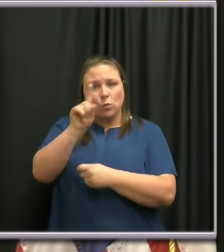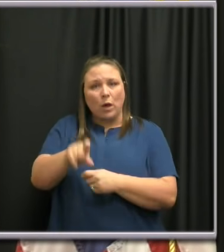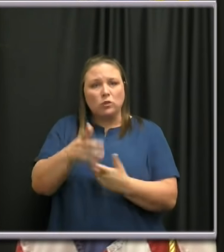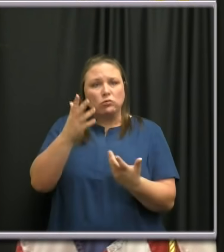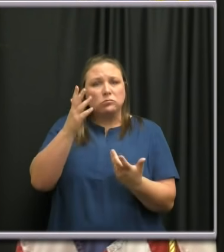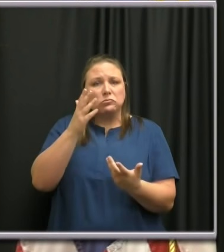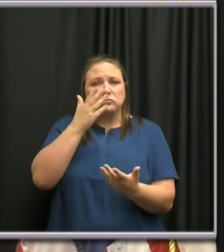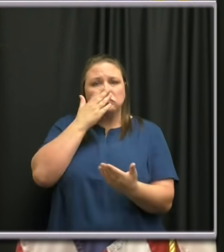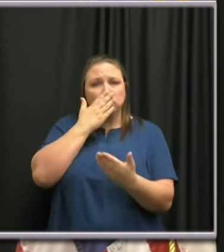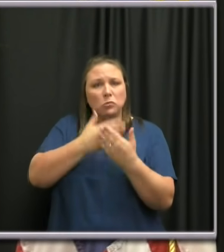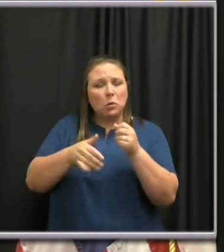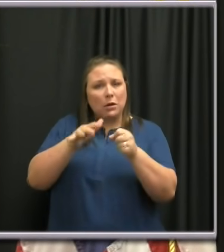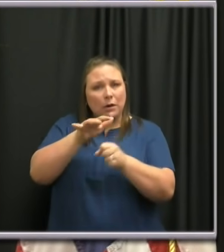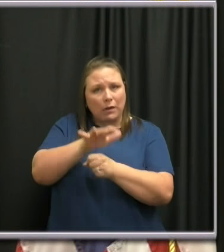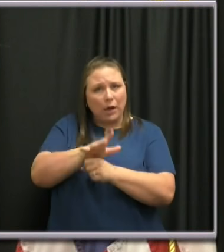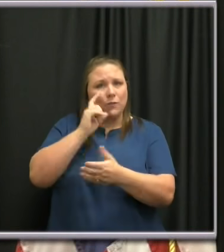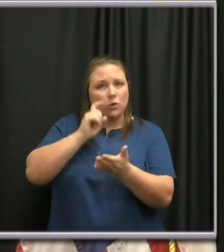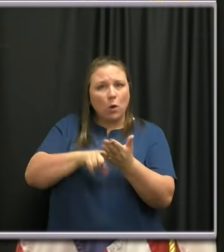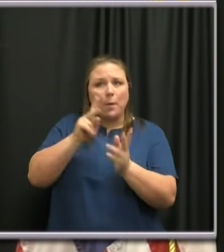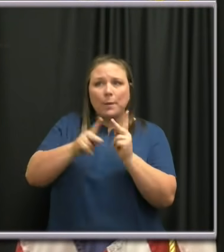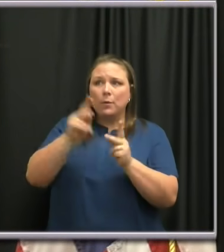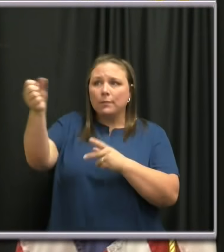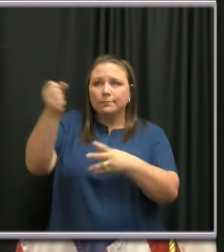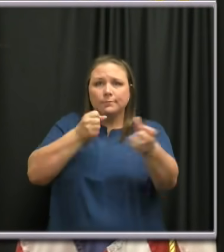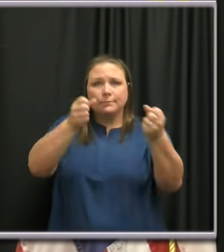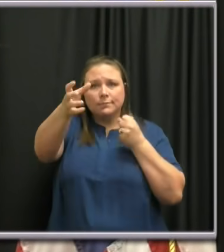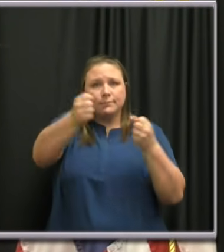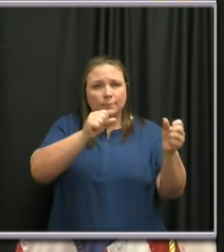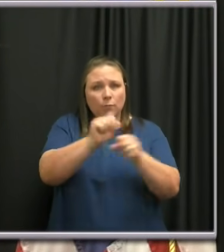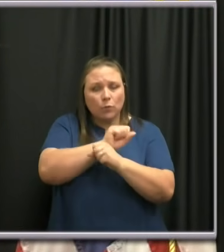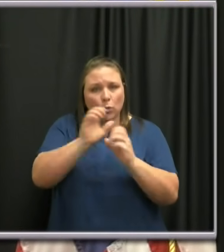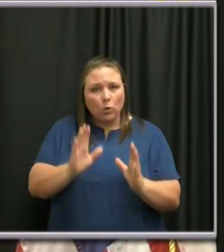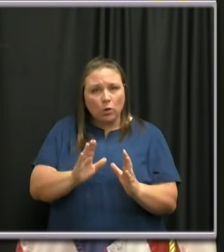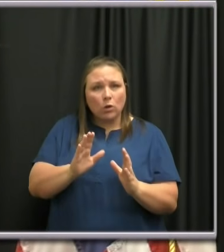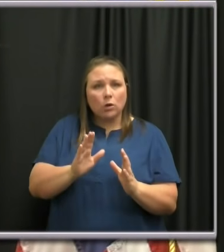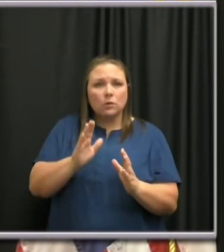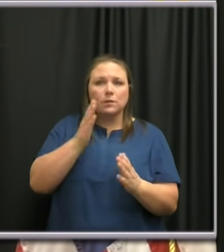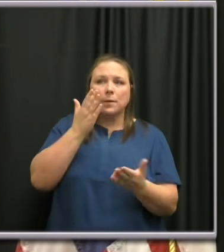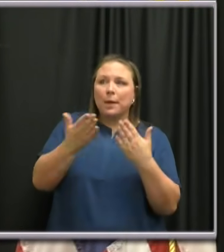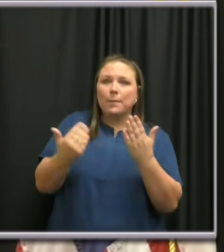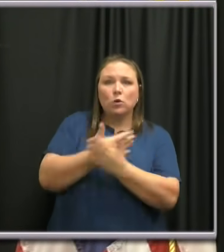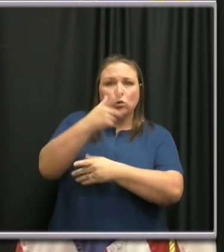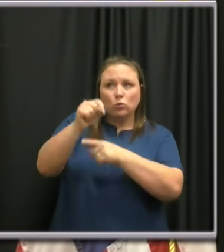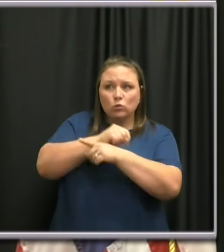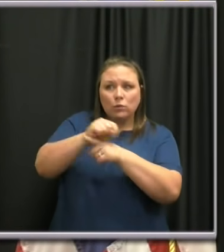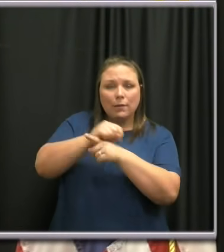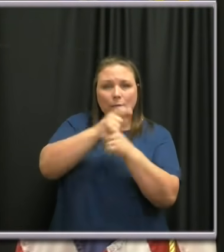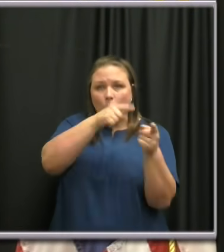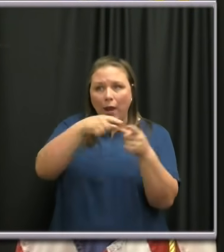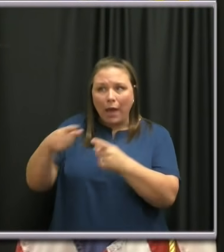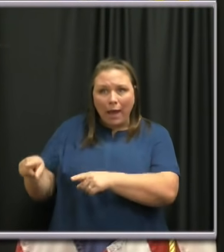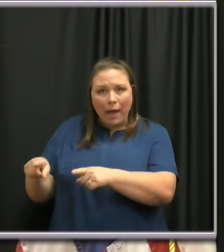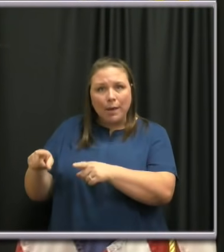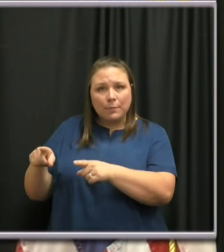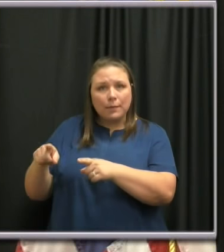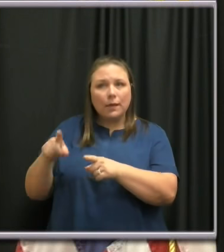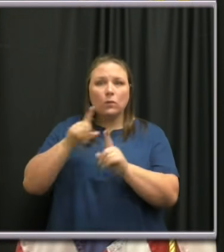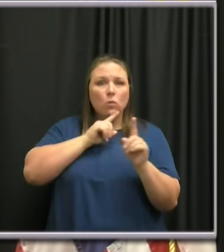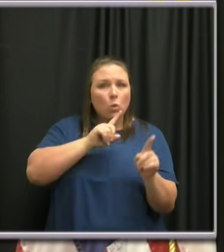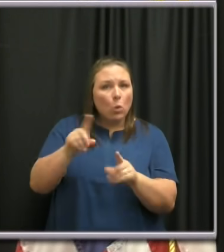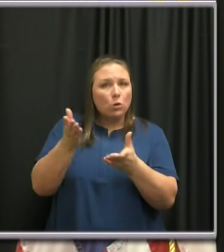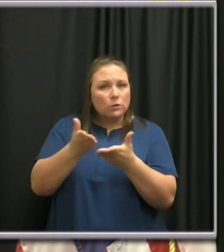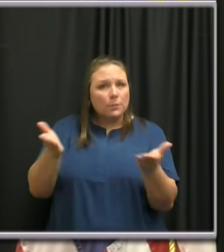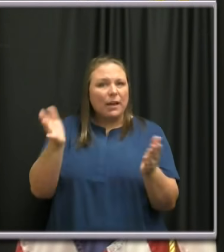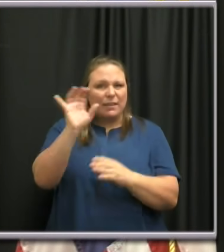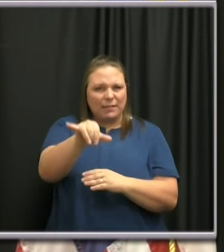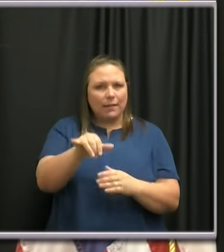a good enough notice that people can get their employees back, possibly if need be any new training that needs to happen, obviously order supplies and so